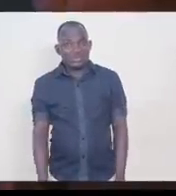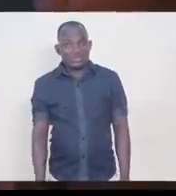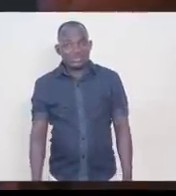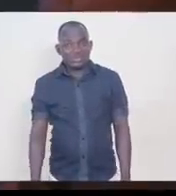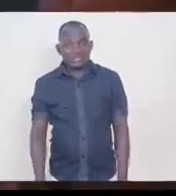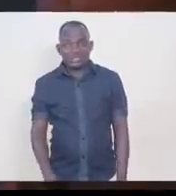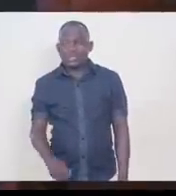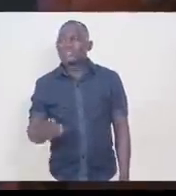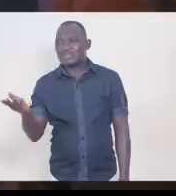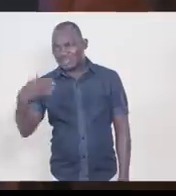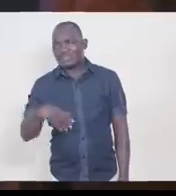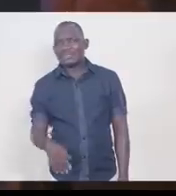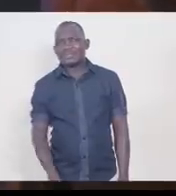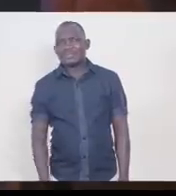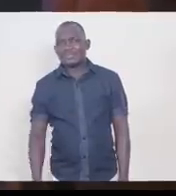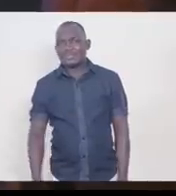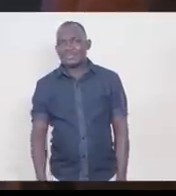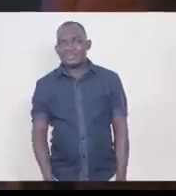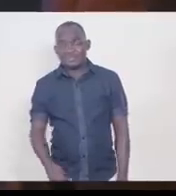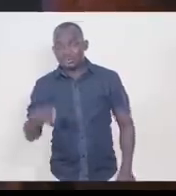Don't worry, Sarah. You can tell us.